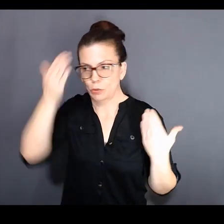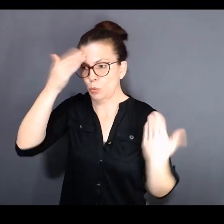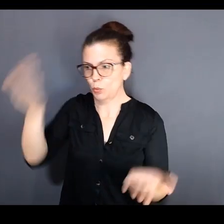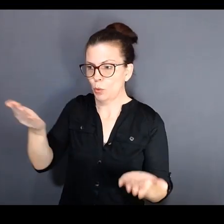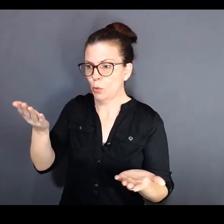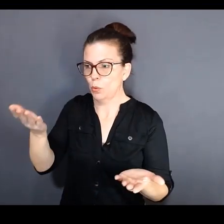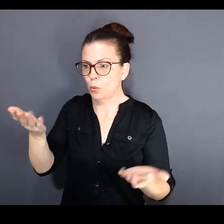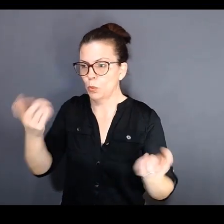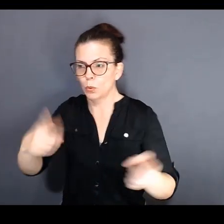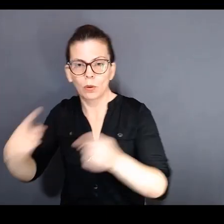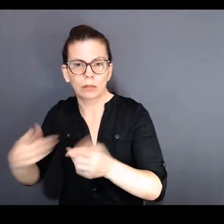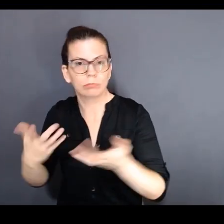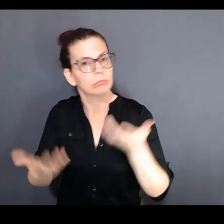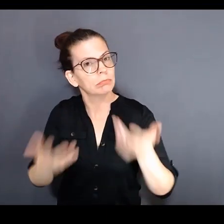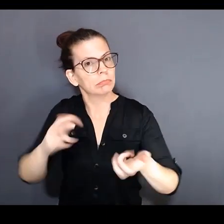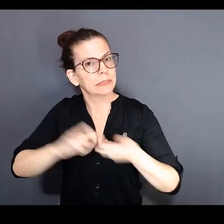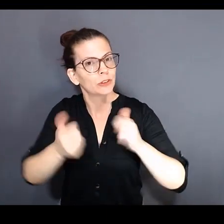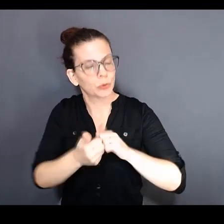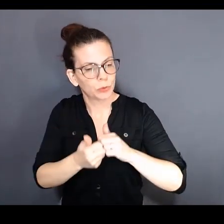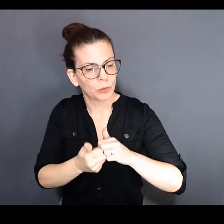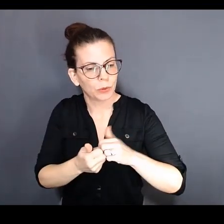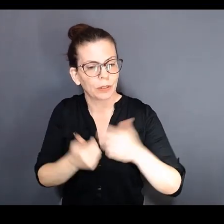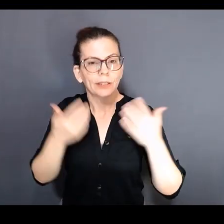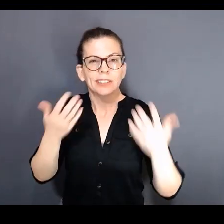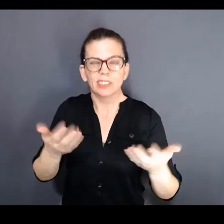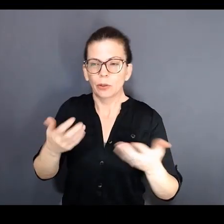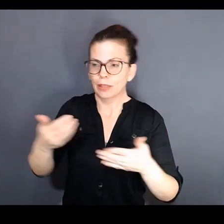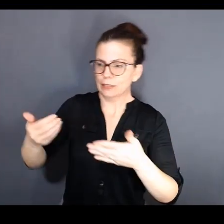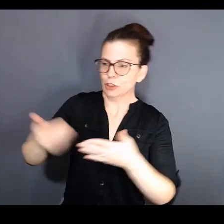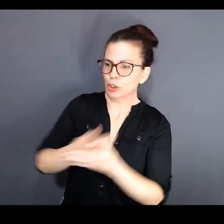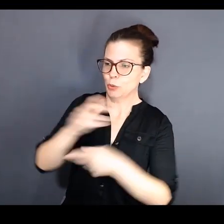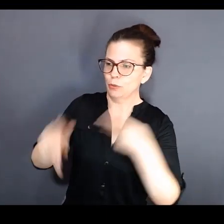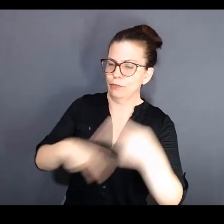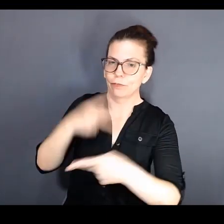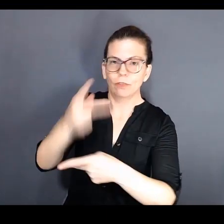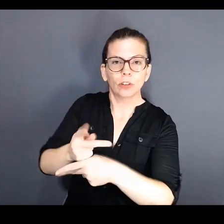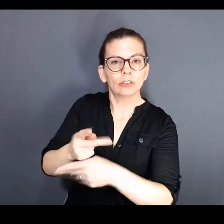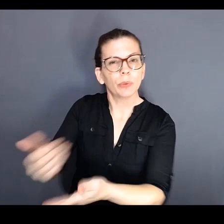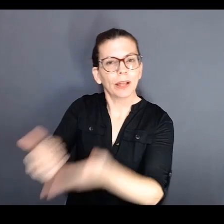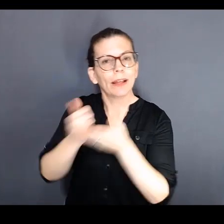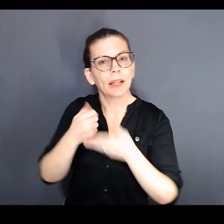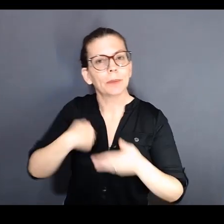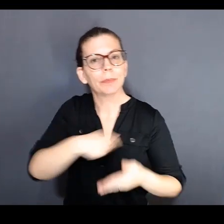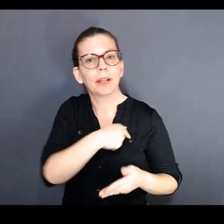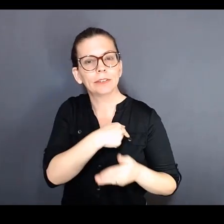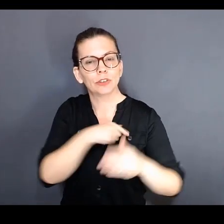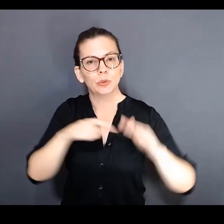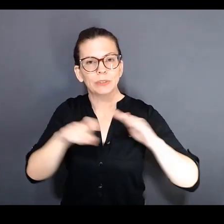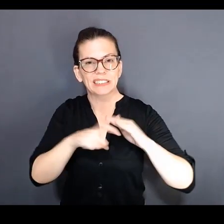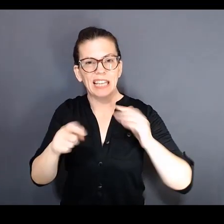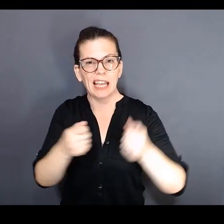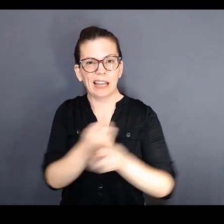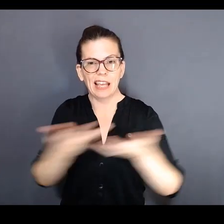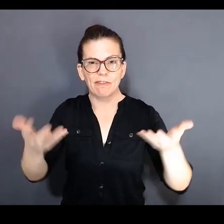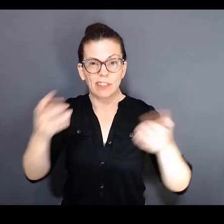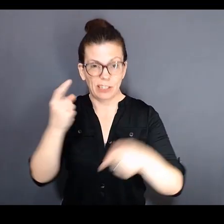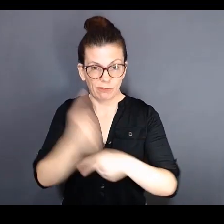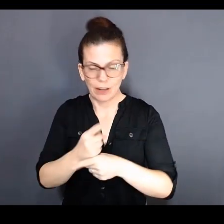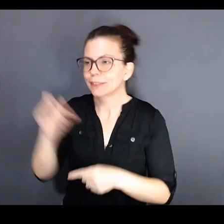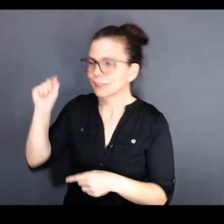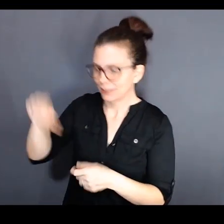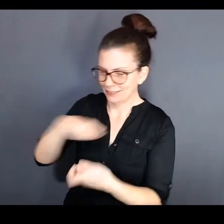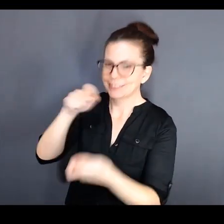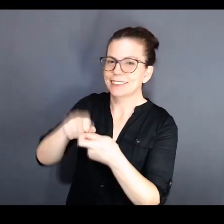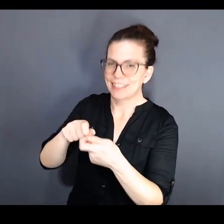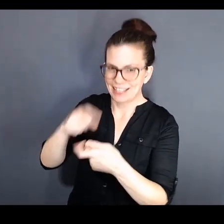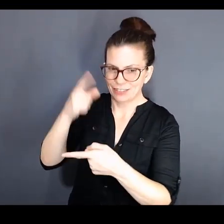if you don't know what you don't know, that can be an issue. So basically, this new version of this will help us to scan everything,